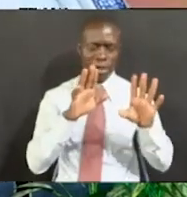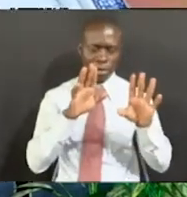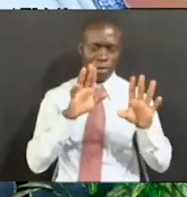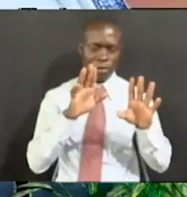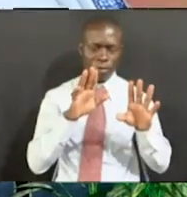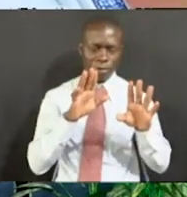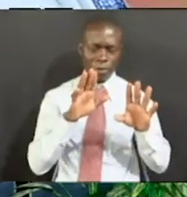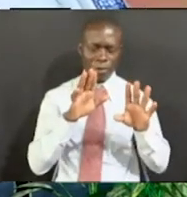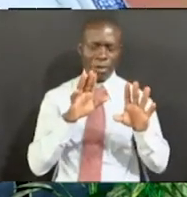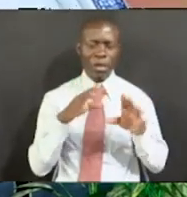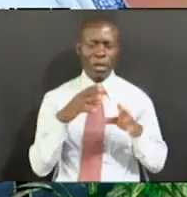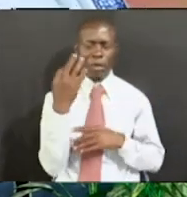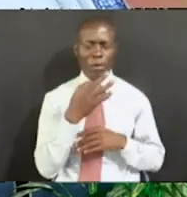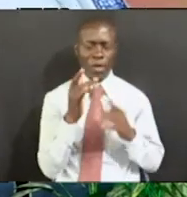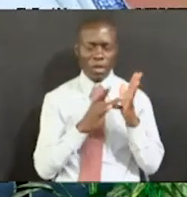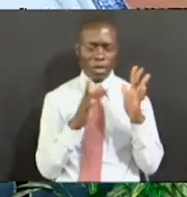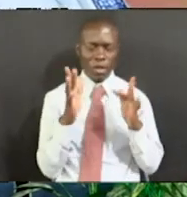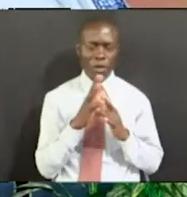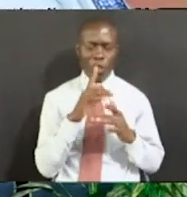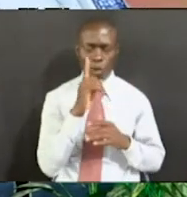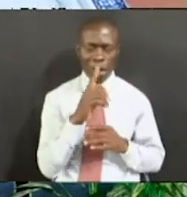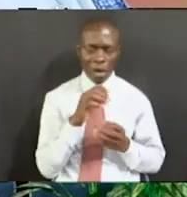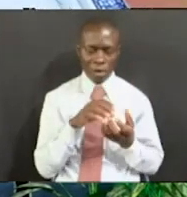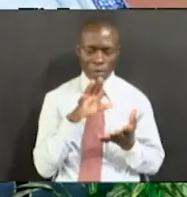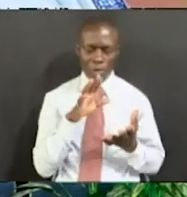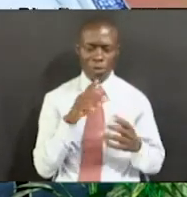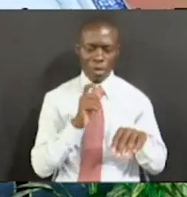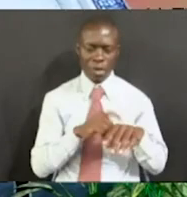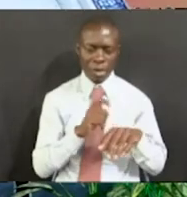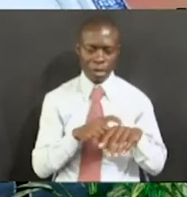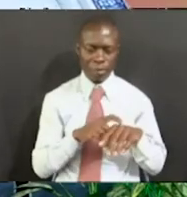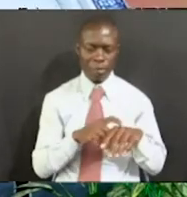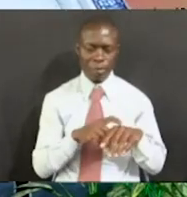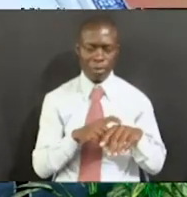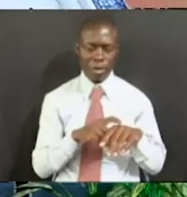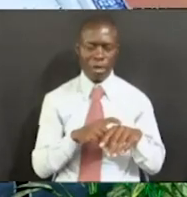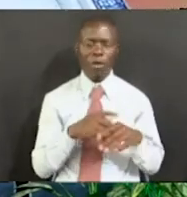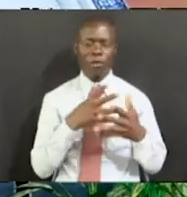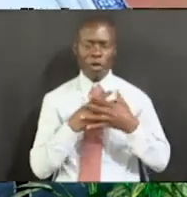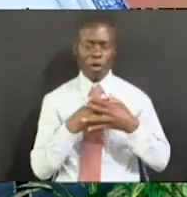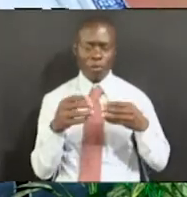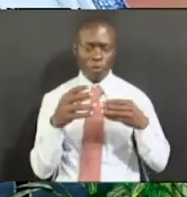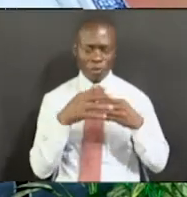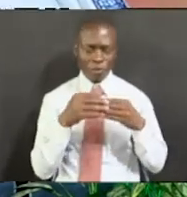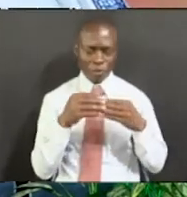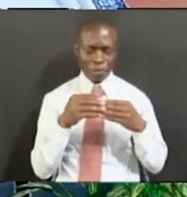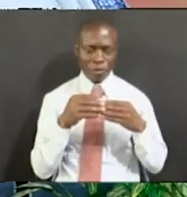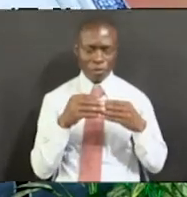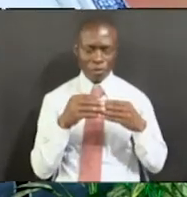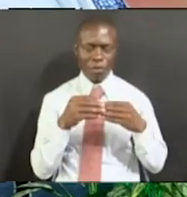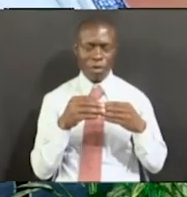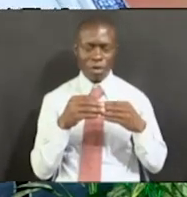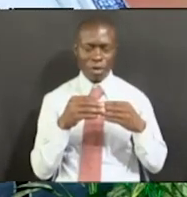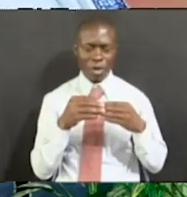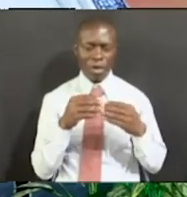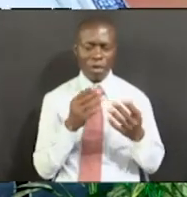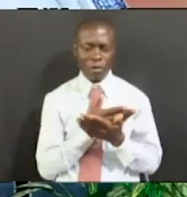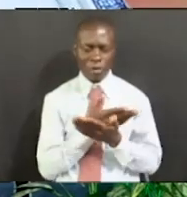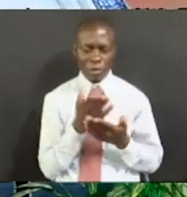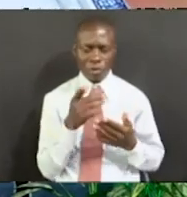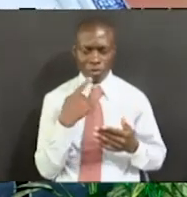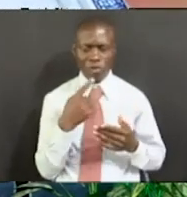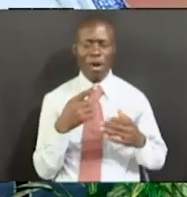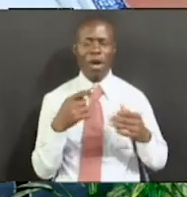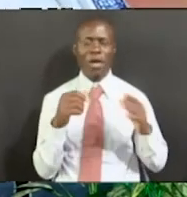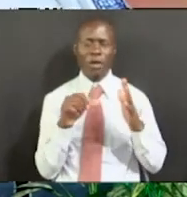This sermon, Jesus, one more time, may it disturb the comfortable and may it comfort those who are troubled.